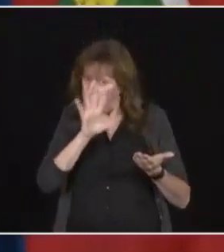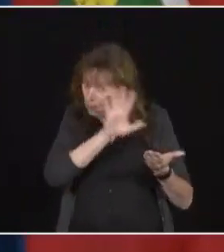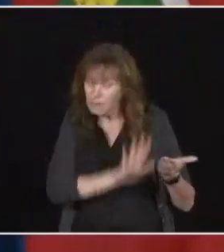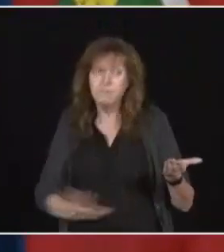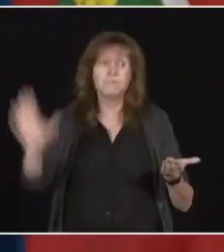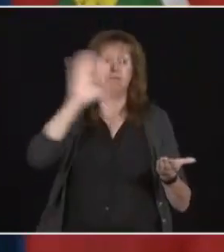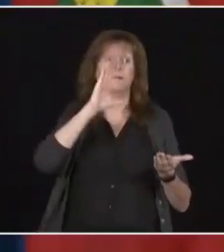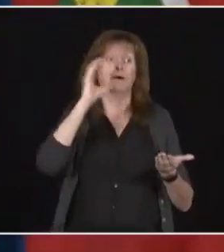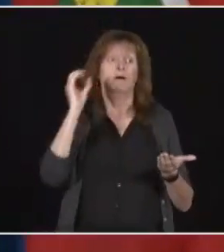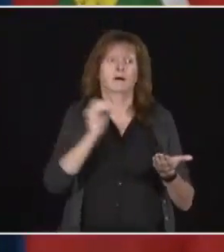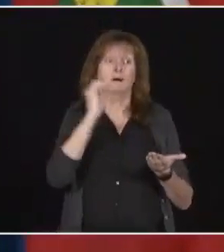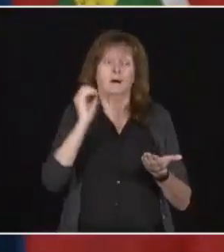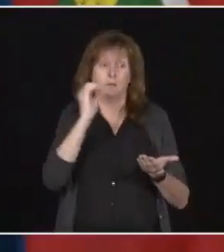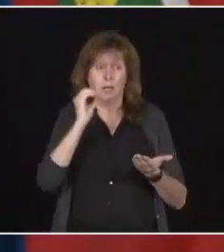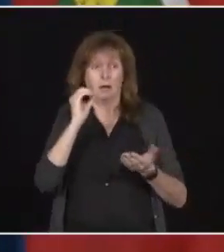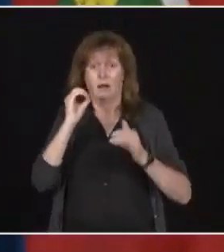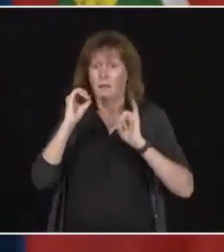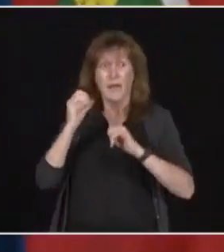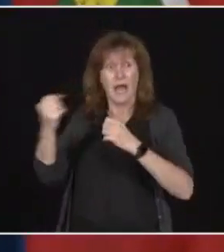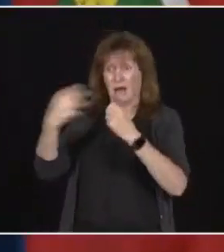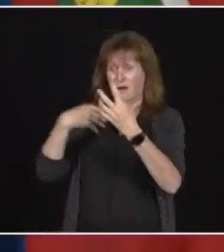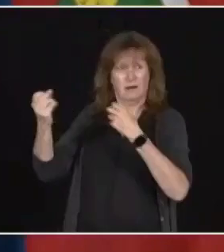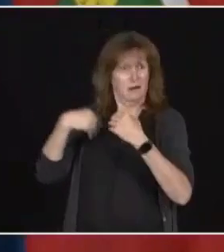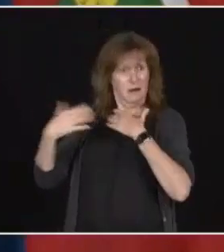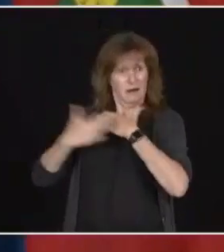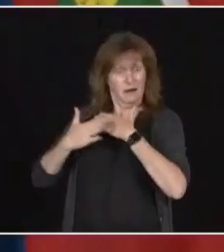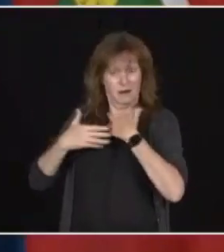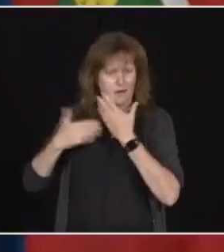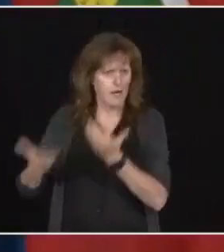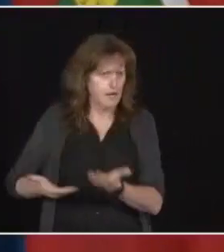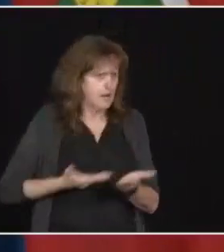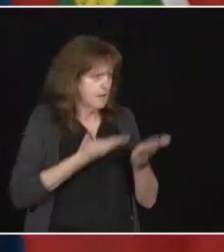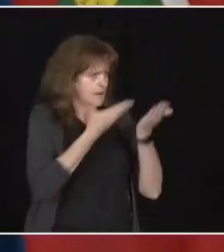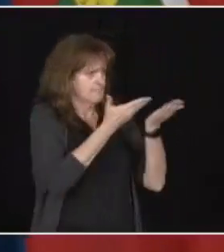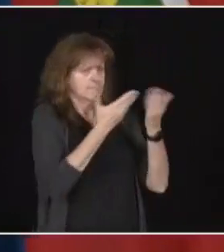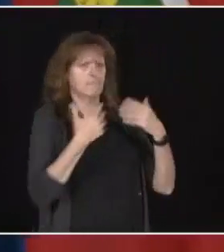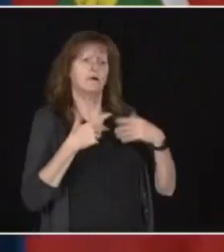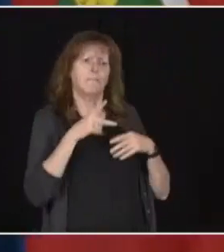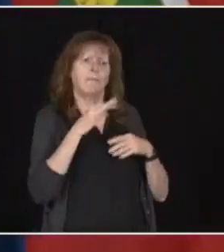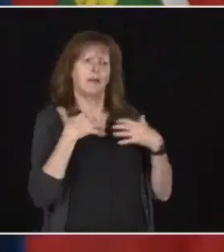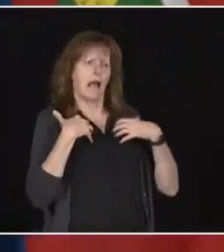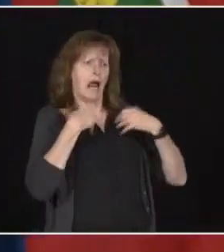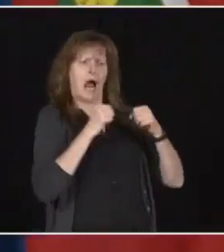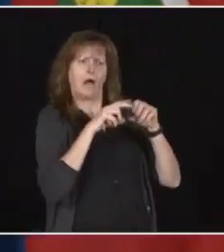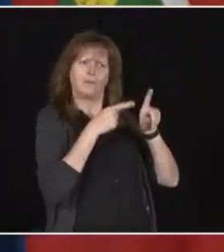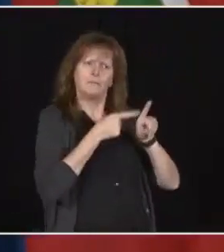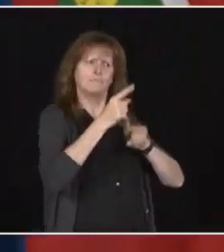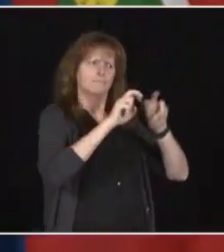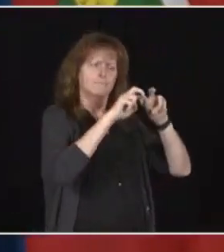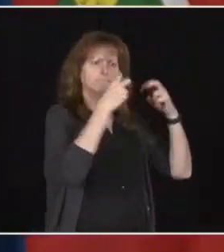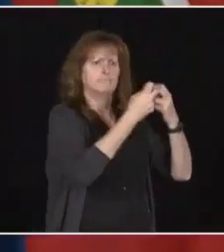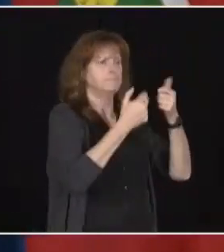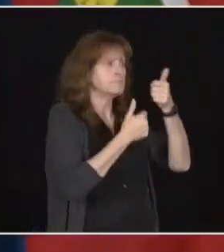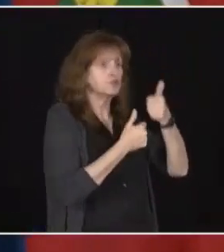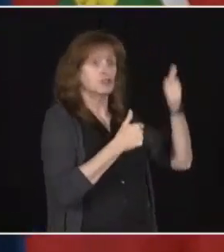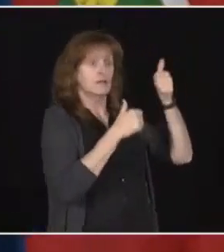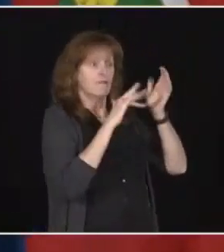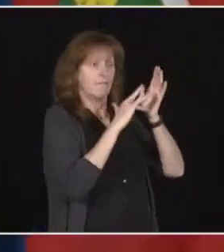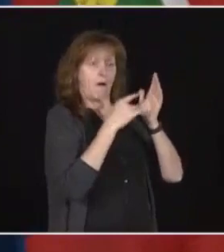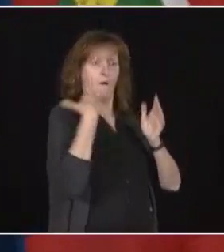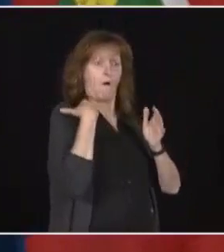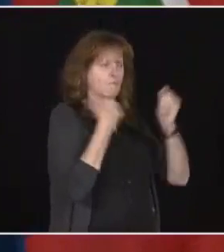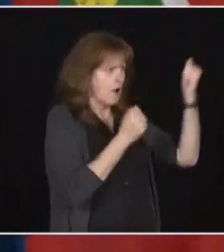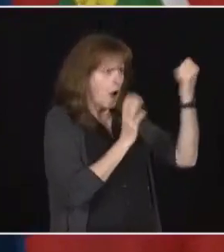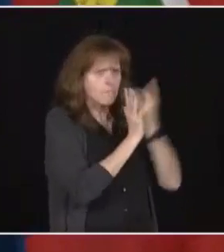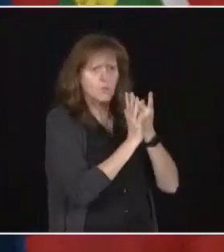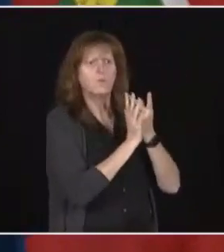forward to the Public Health Measures Table, and we've received the approval of the Chief Medical Officer of Health, and as well have brought this forward